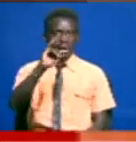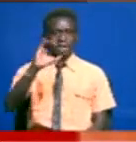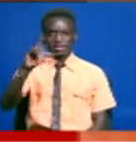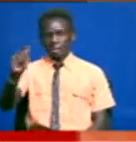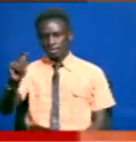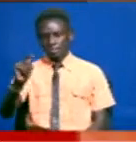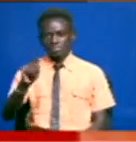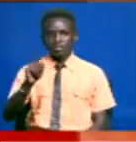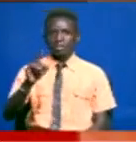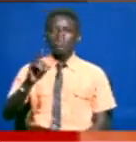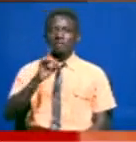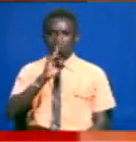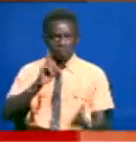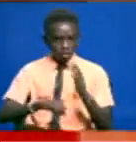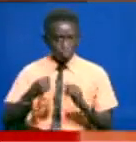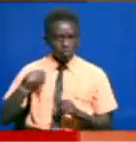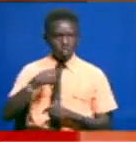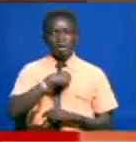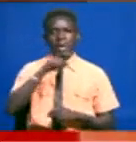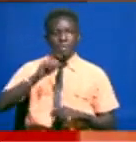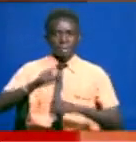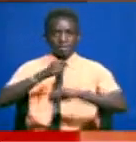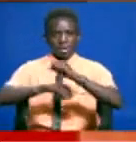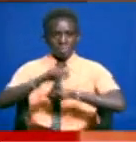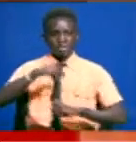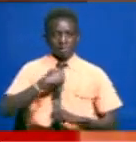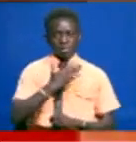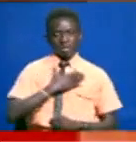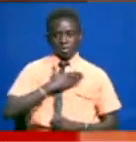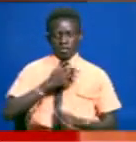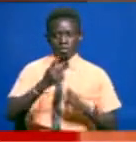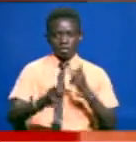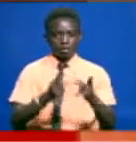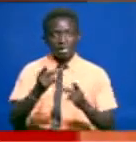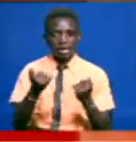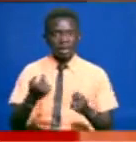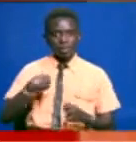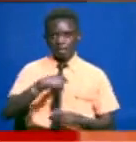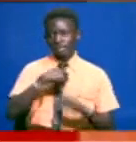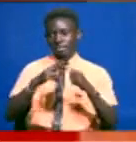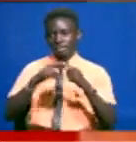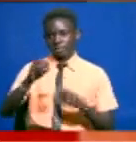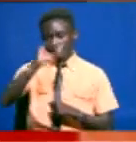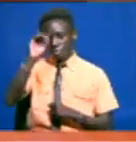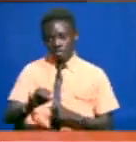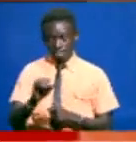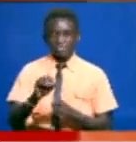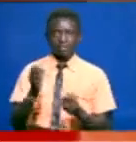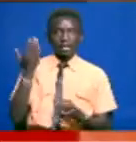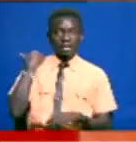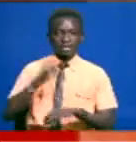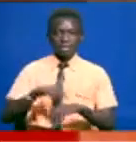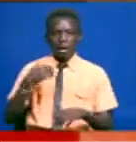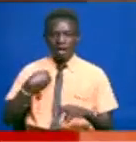we should automate all our processes. Mm-hmm. We are at 70% the last time it was surveyed, mm-hmm. and it's